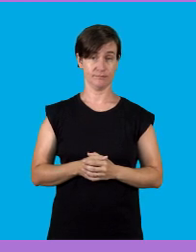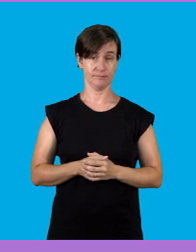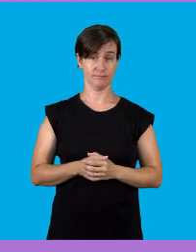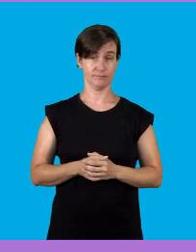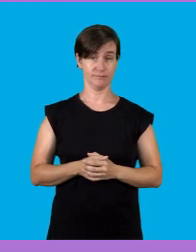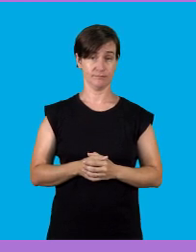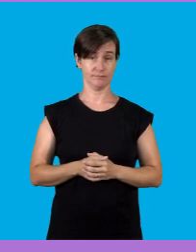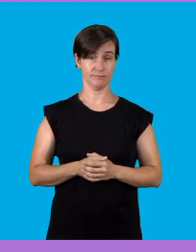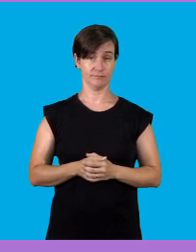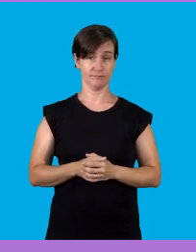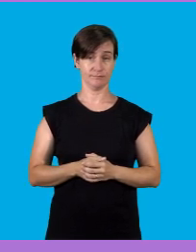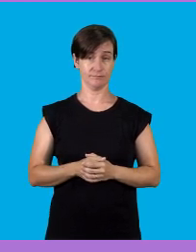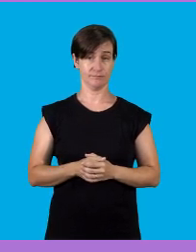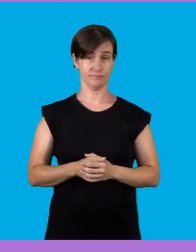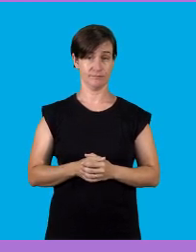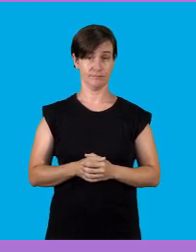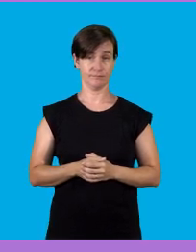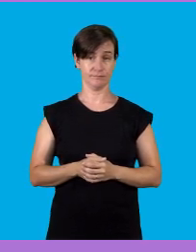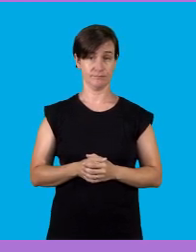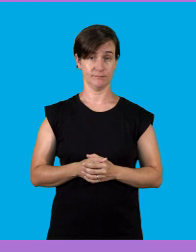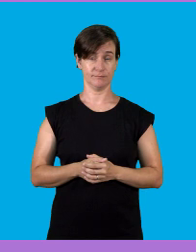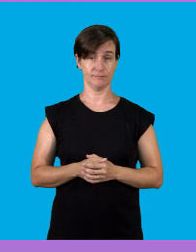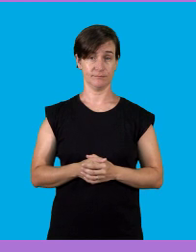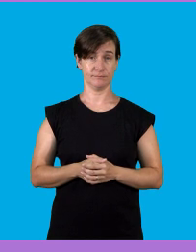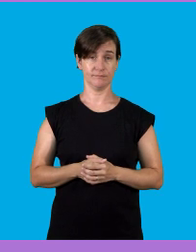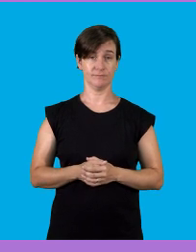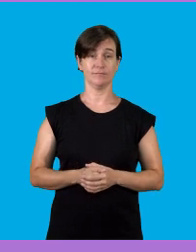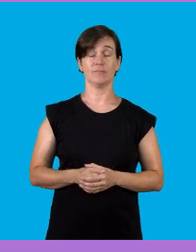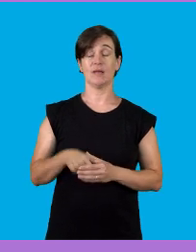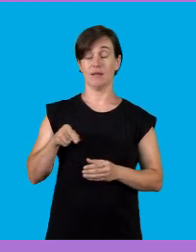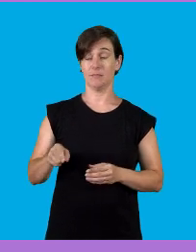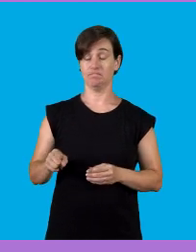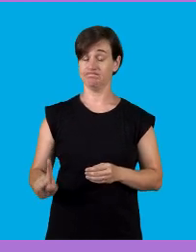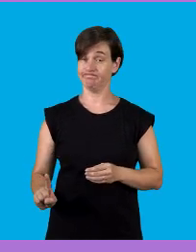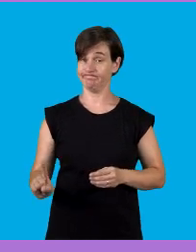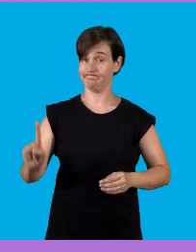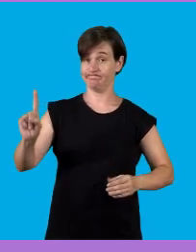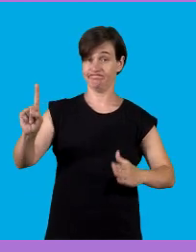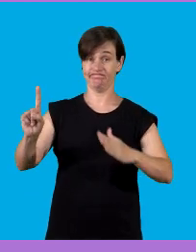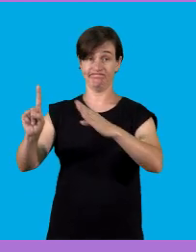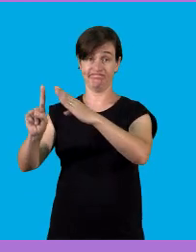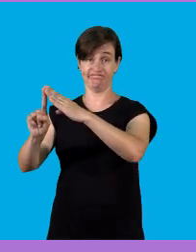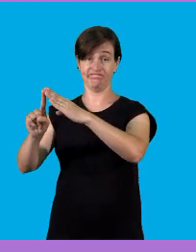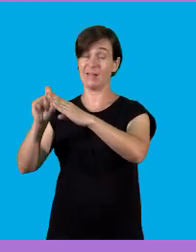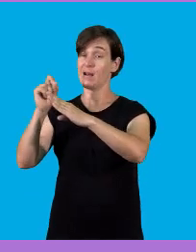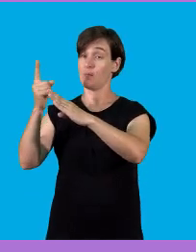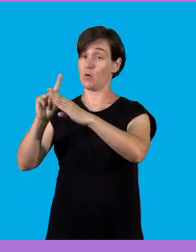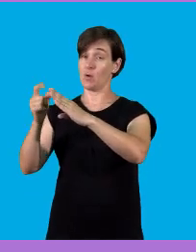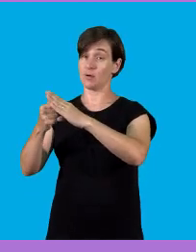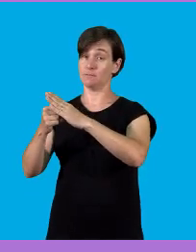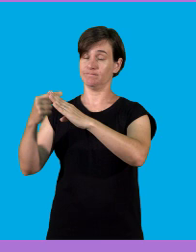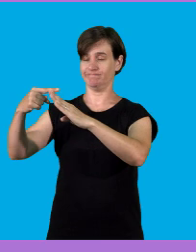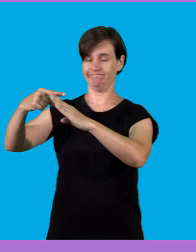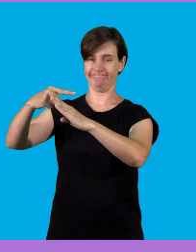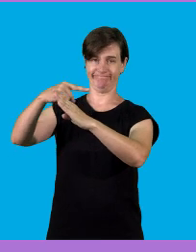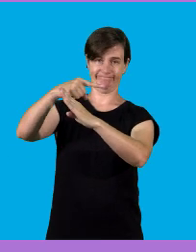I move all the way up on this line, there, I intersect, I meet with the straight line. So what will happen